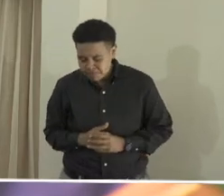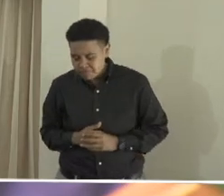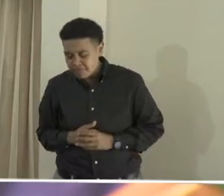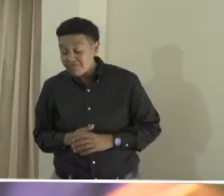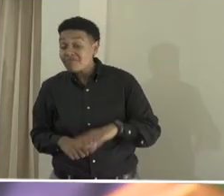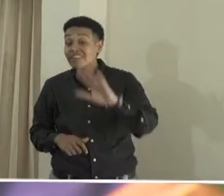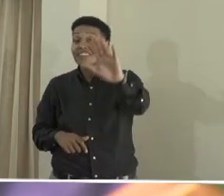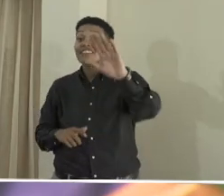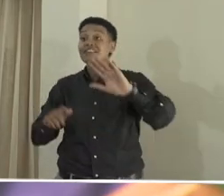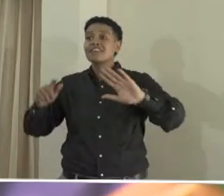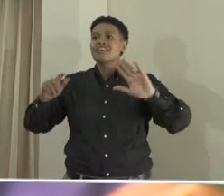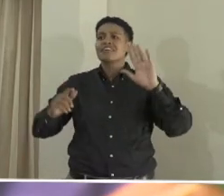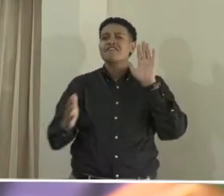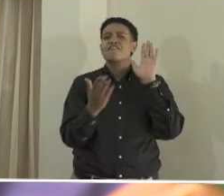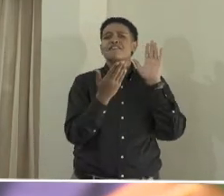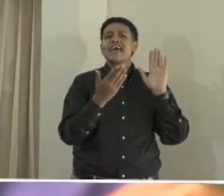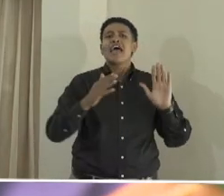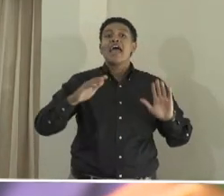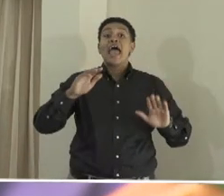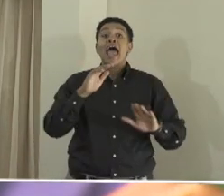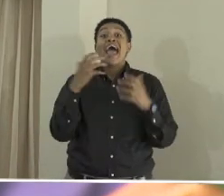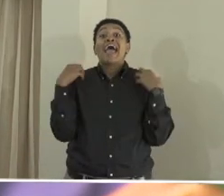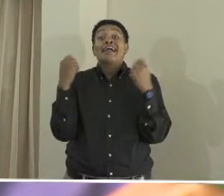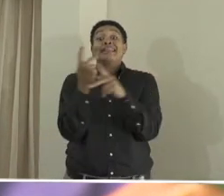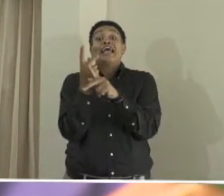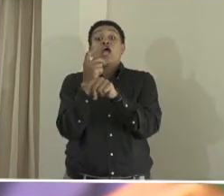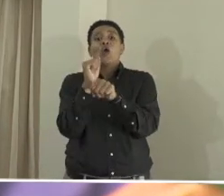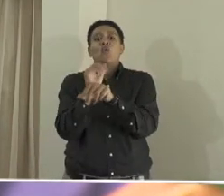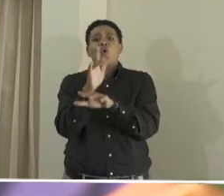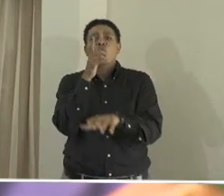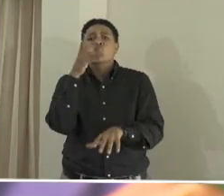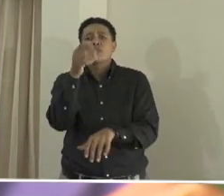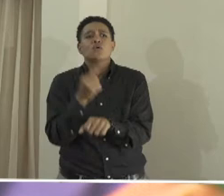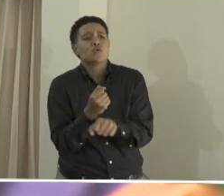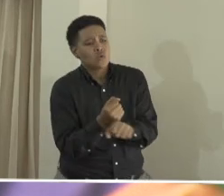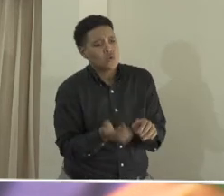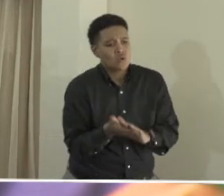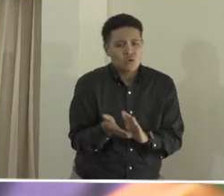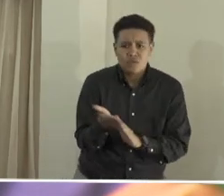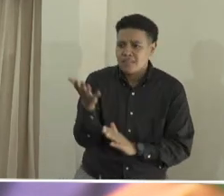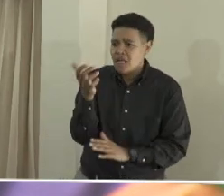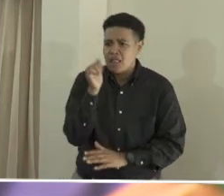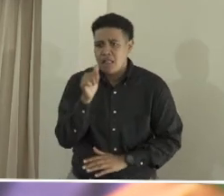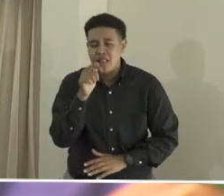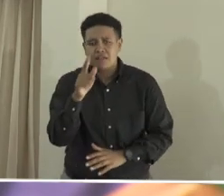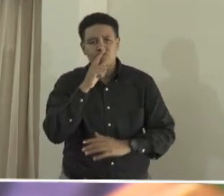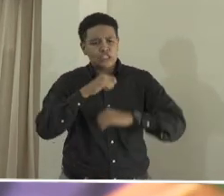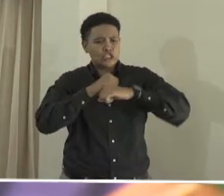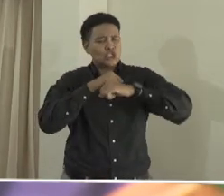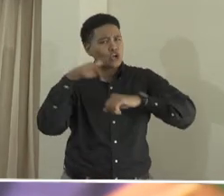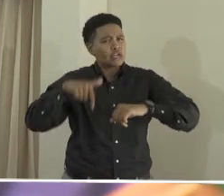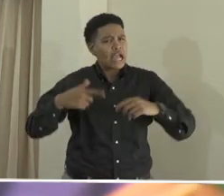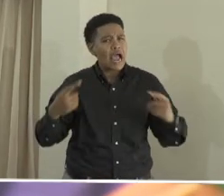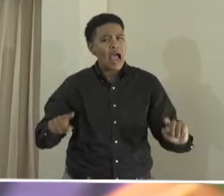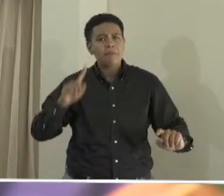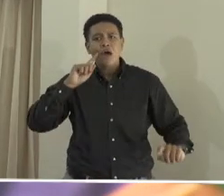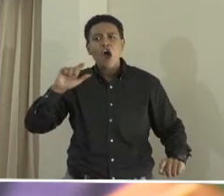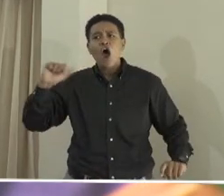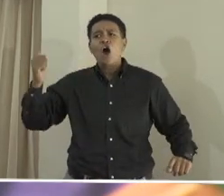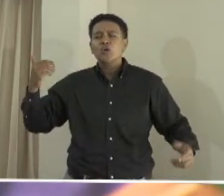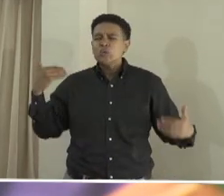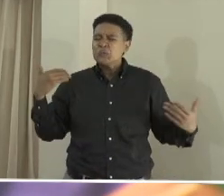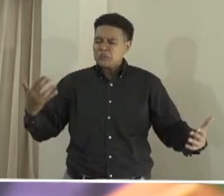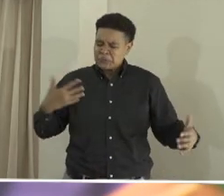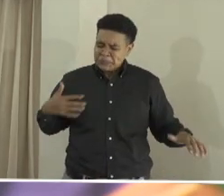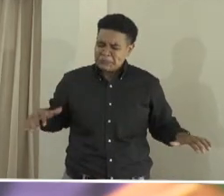The frontline healthcare workers, security personnel, and others have gone beyond the call